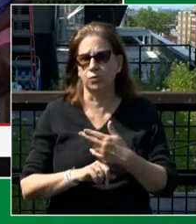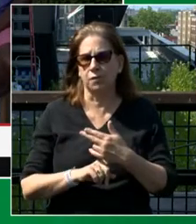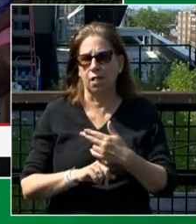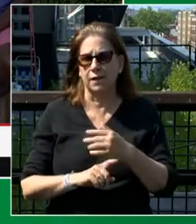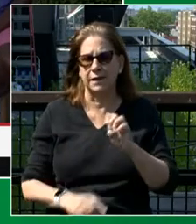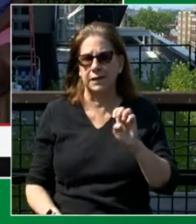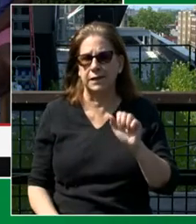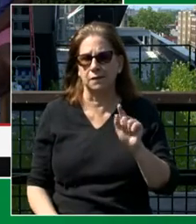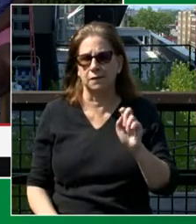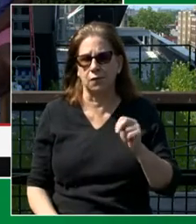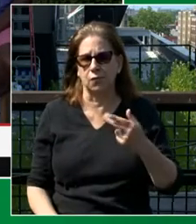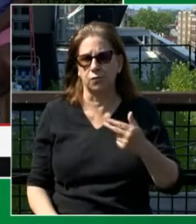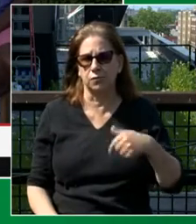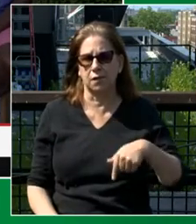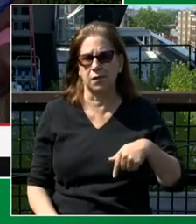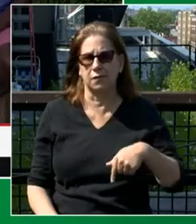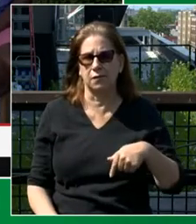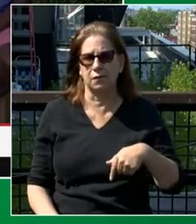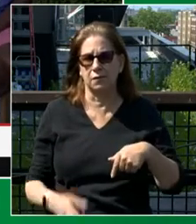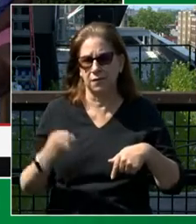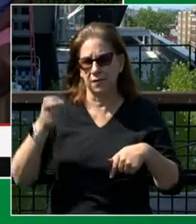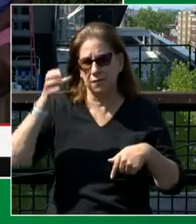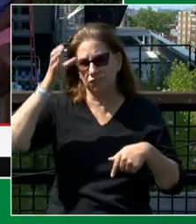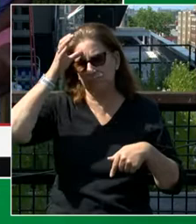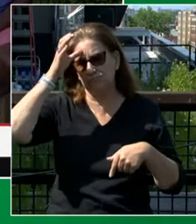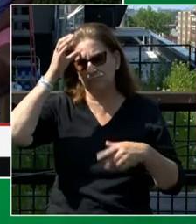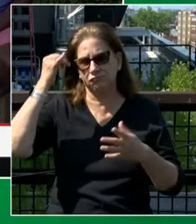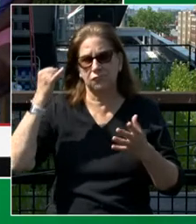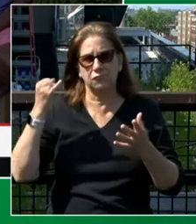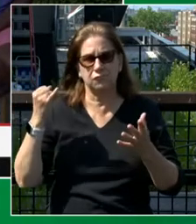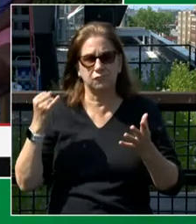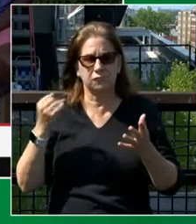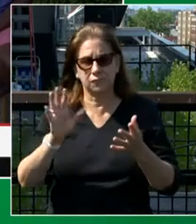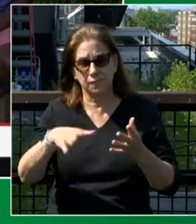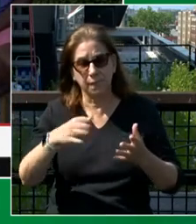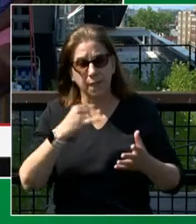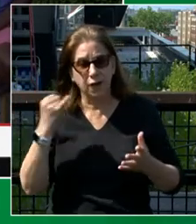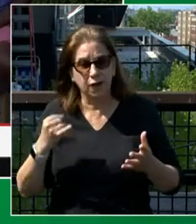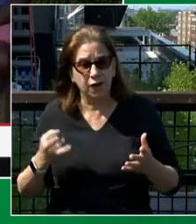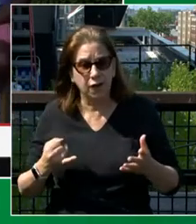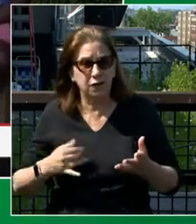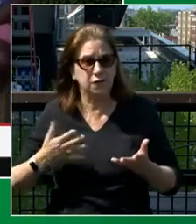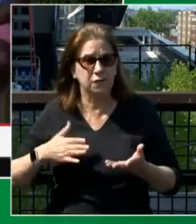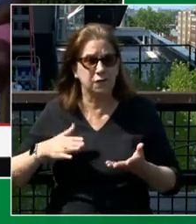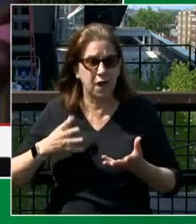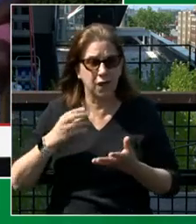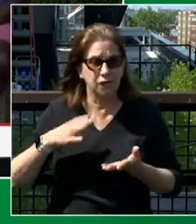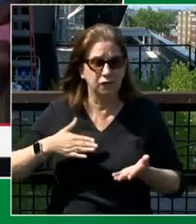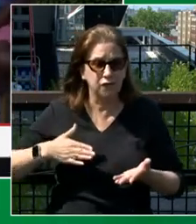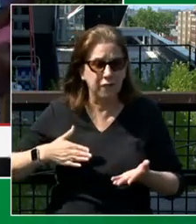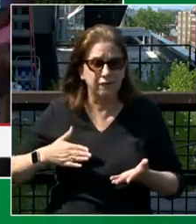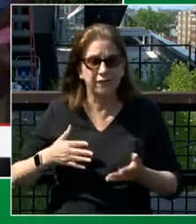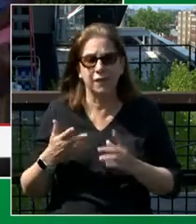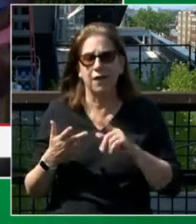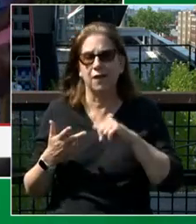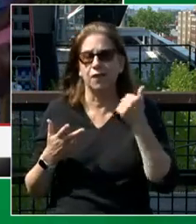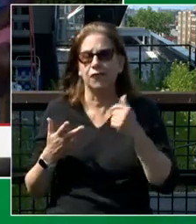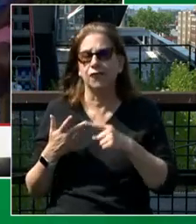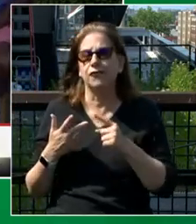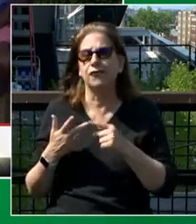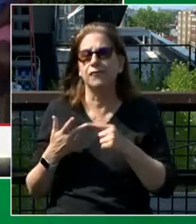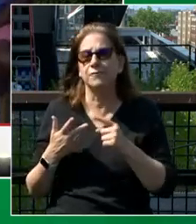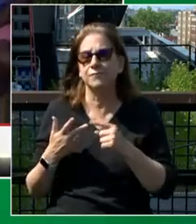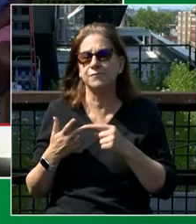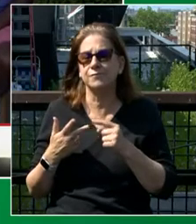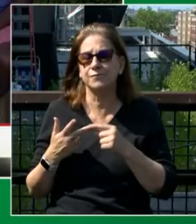with DC. All the things. Sheldon, did I get that right? You got it right. All right, you got good, it right. Good. Thank you. So first off, Sabang, why don't